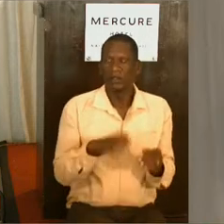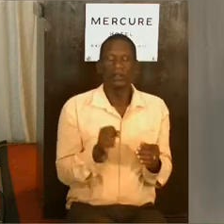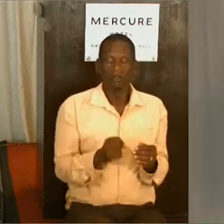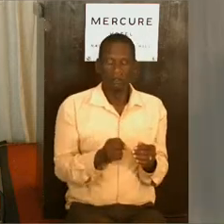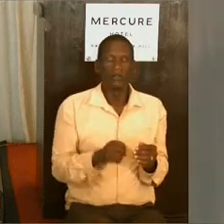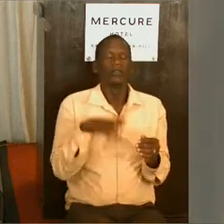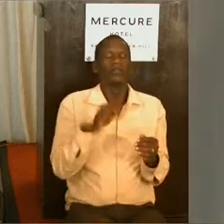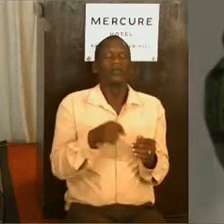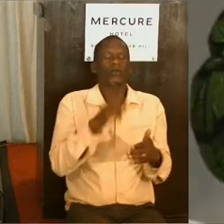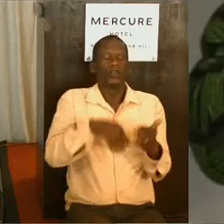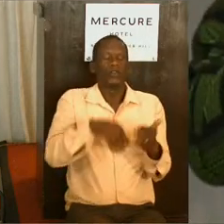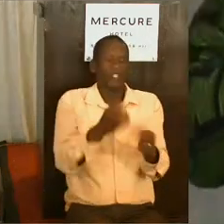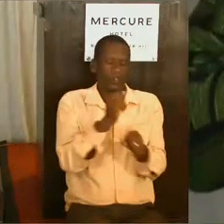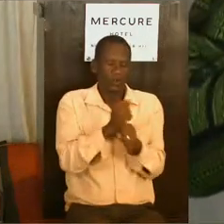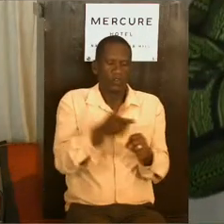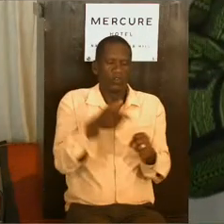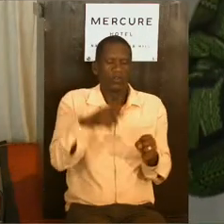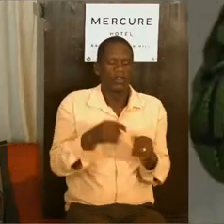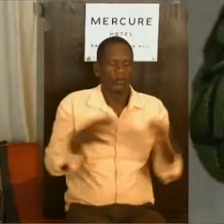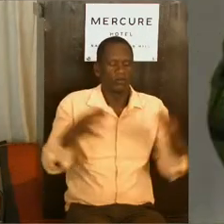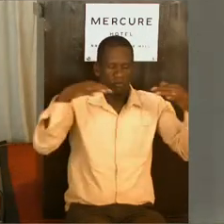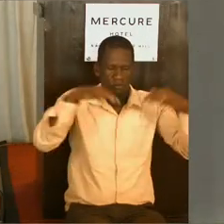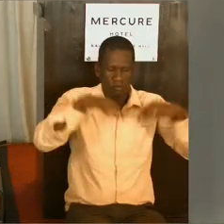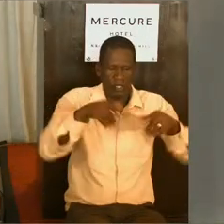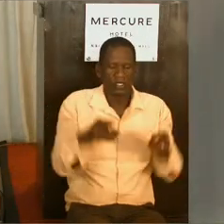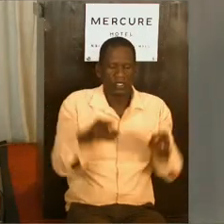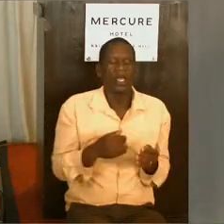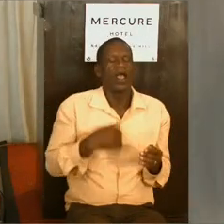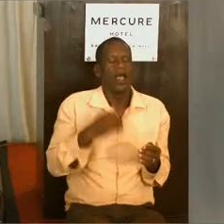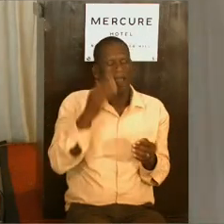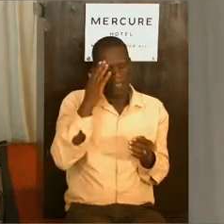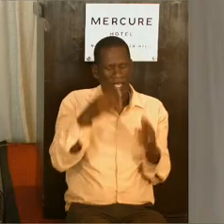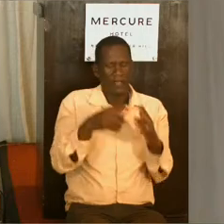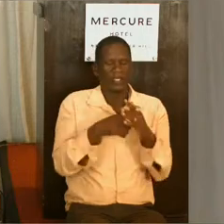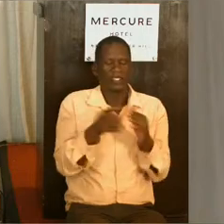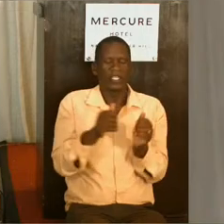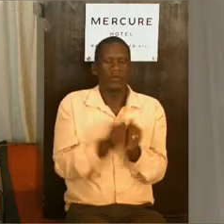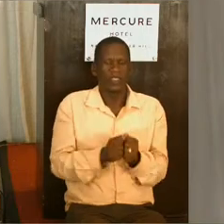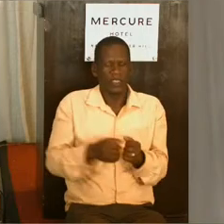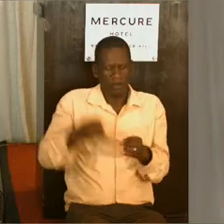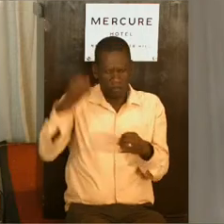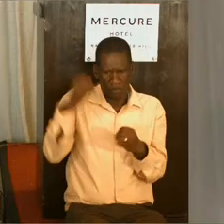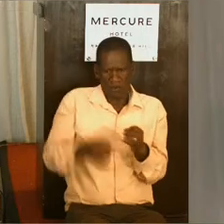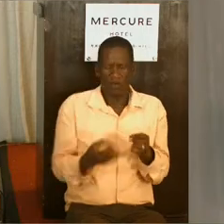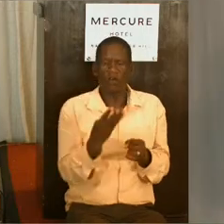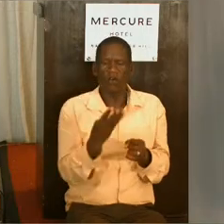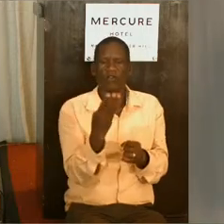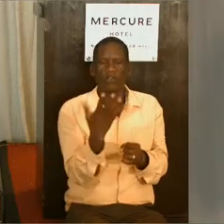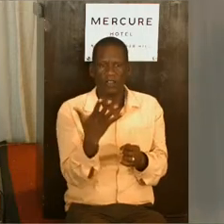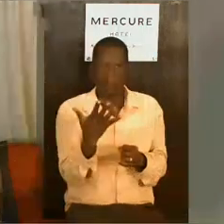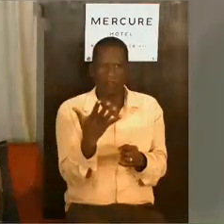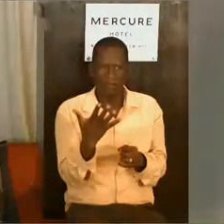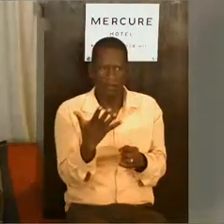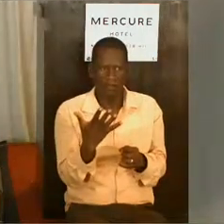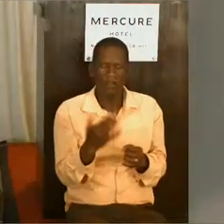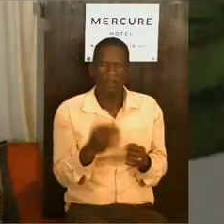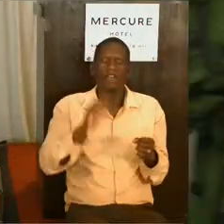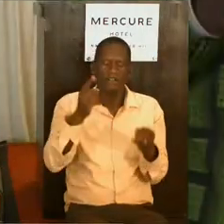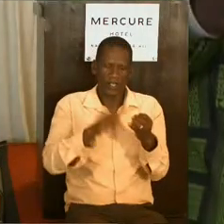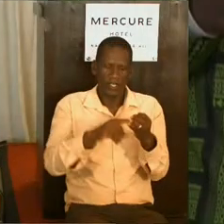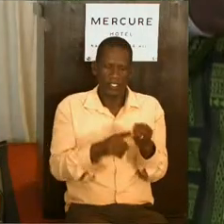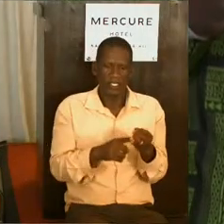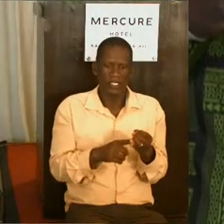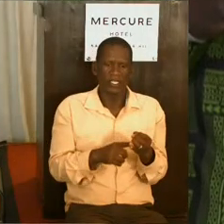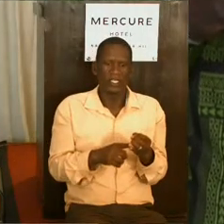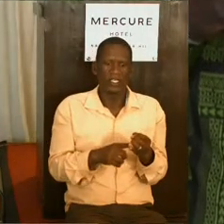to do from this uh convening I think I'll start with the conclusions around four or five one is